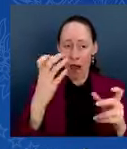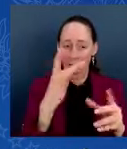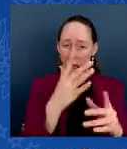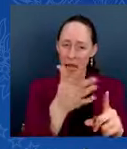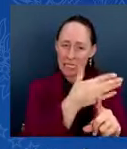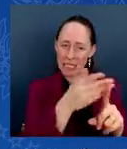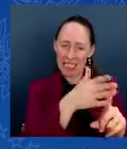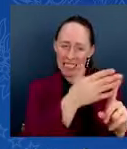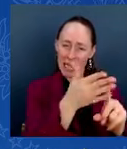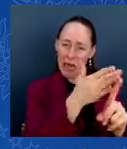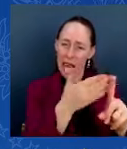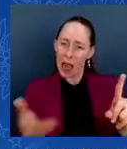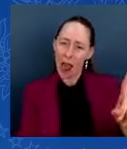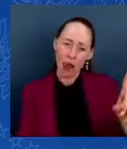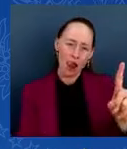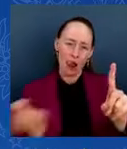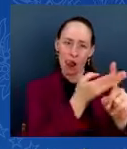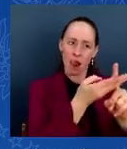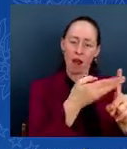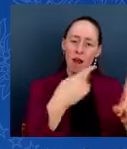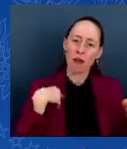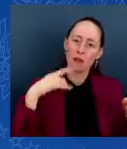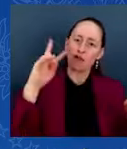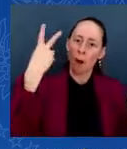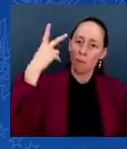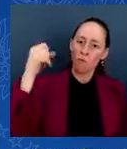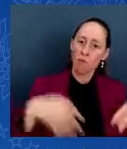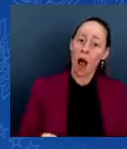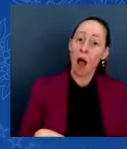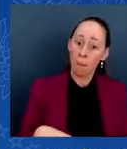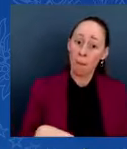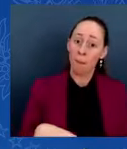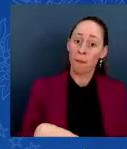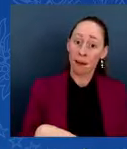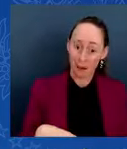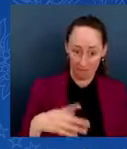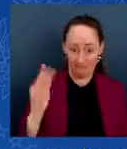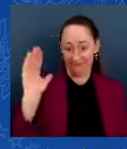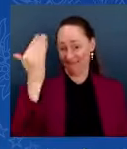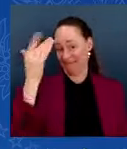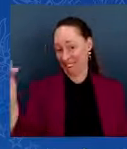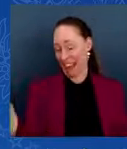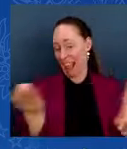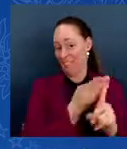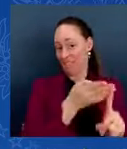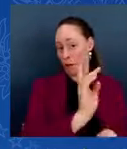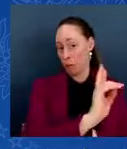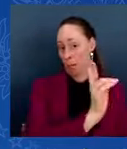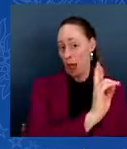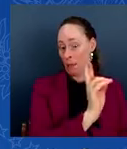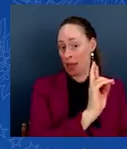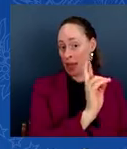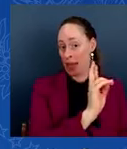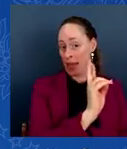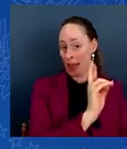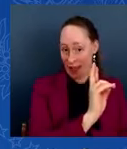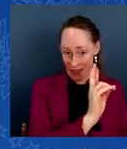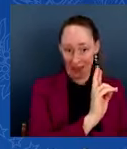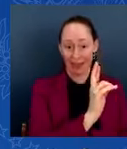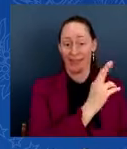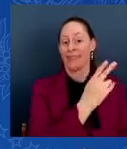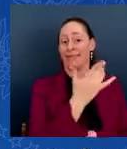Worked pretty well. They didn't get one Republican voting against them. They all voted for him. Republican allies stuck